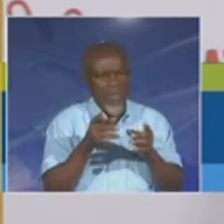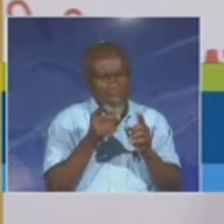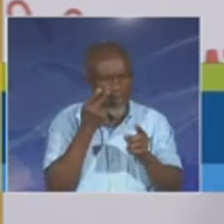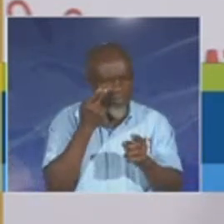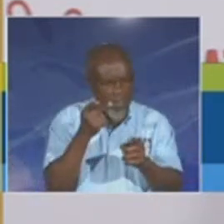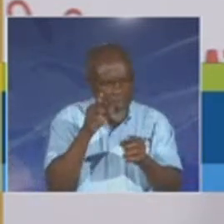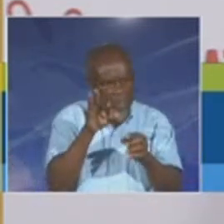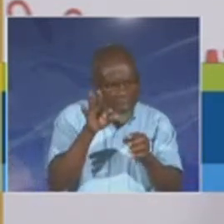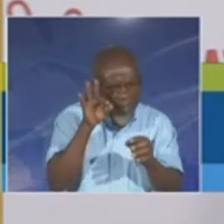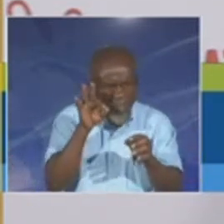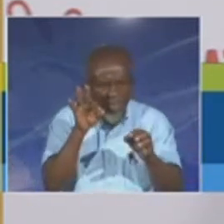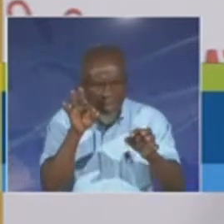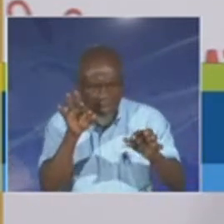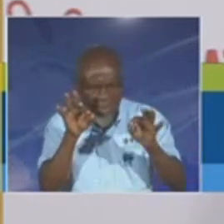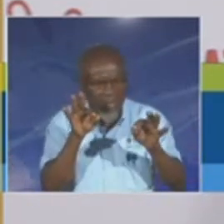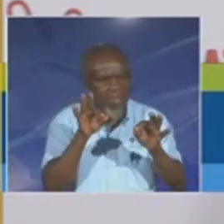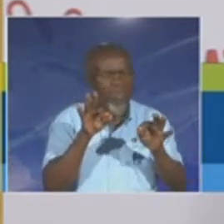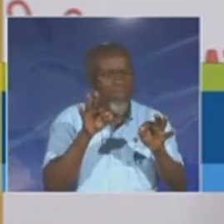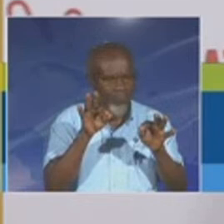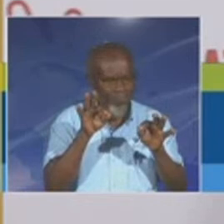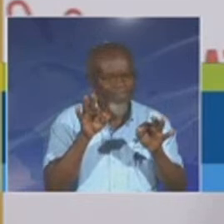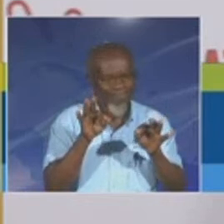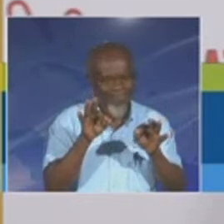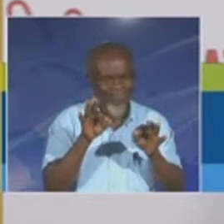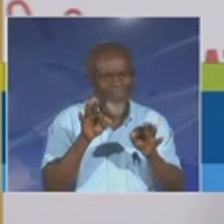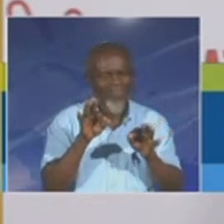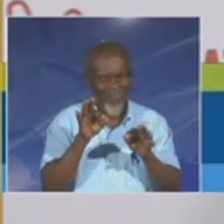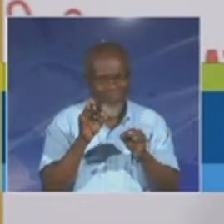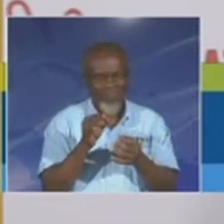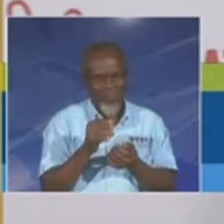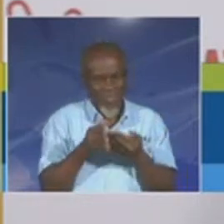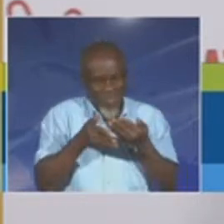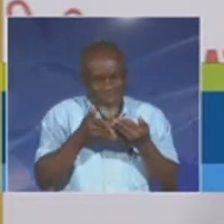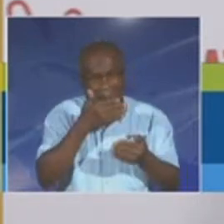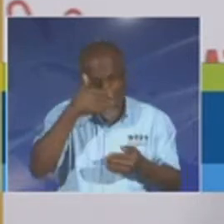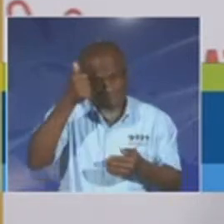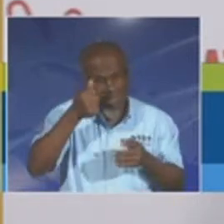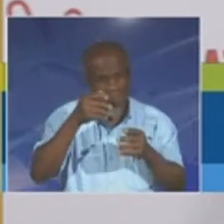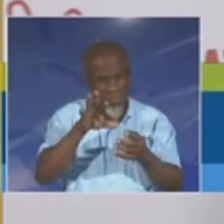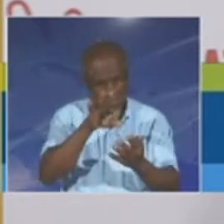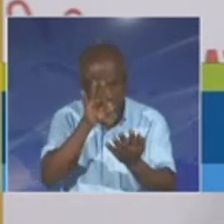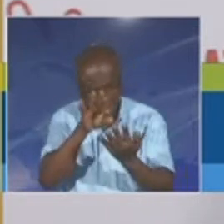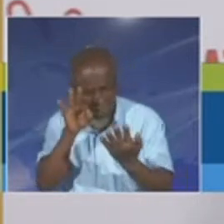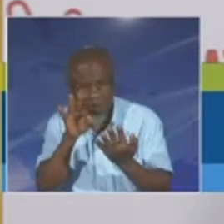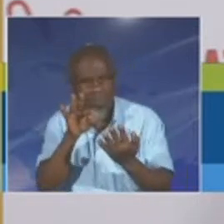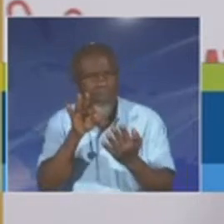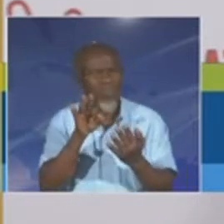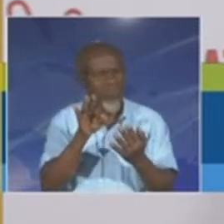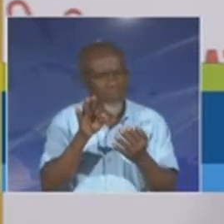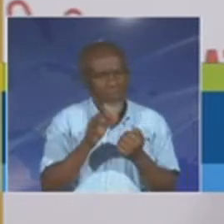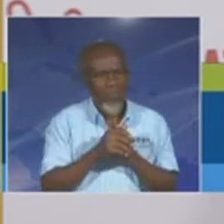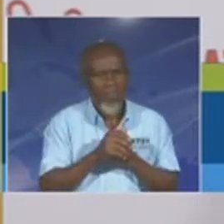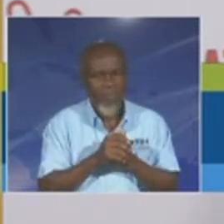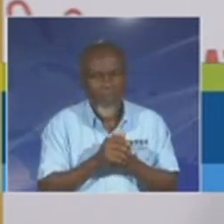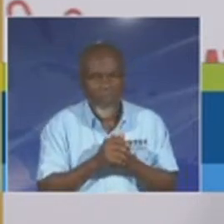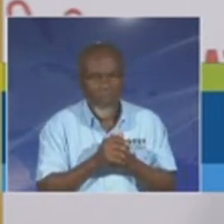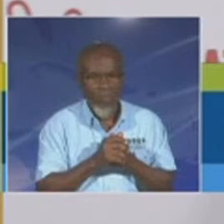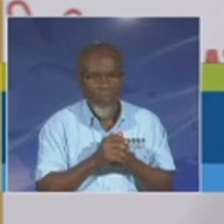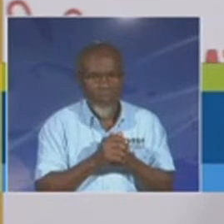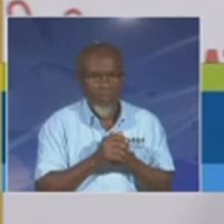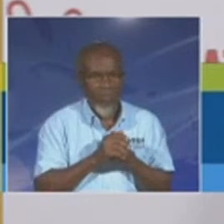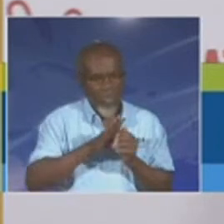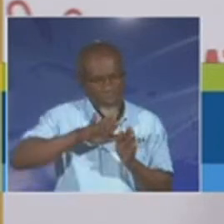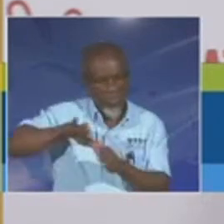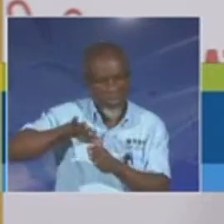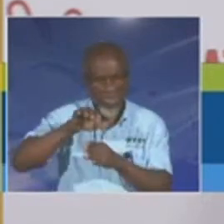are trying to provide your family with healthier options. And I'm glad that you mentioned, people who have children, because children learn from